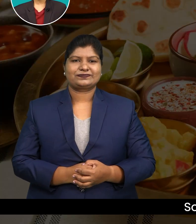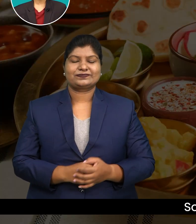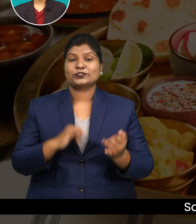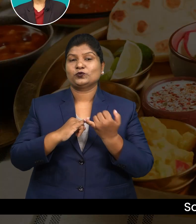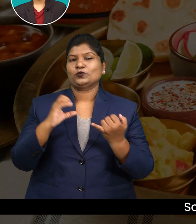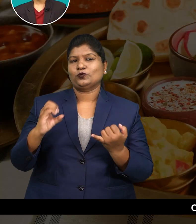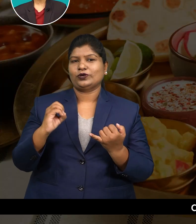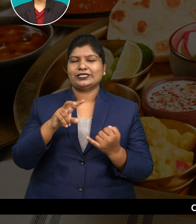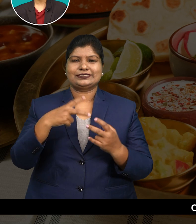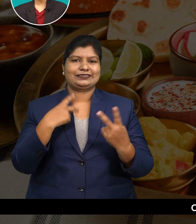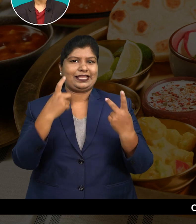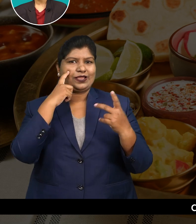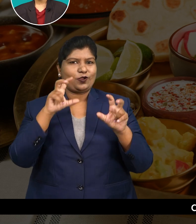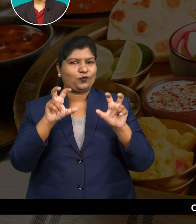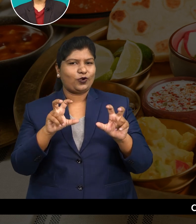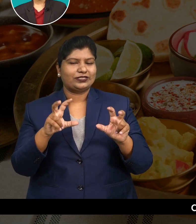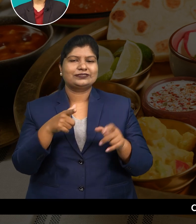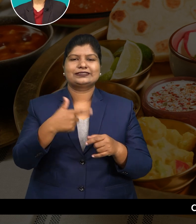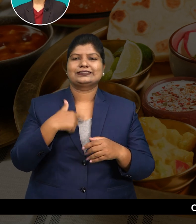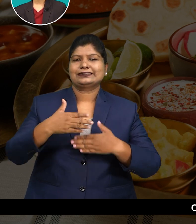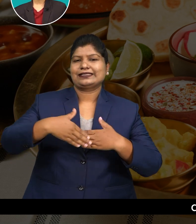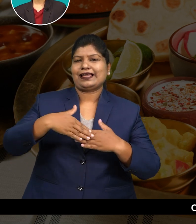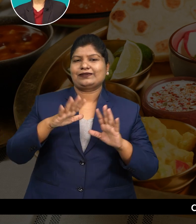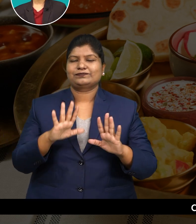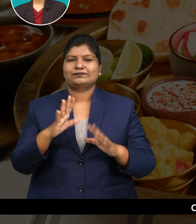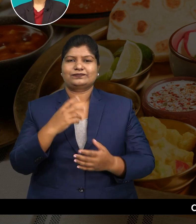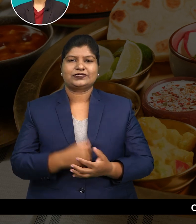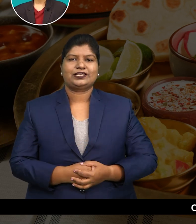So, keep watching and stay tuned.